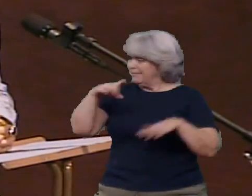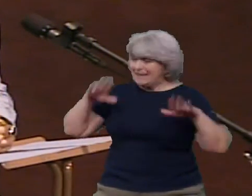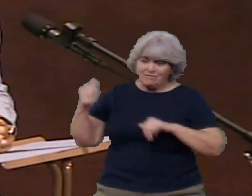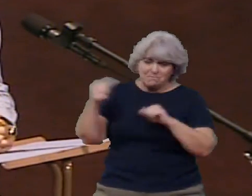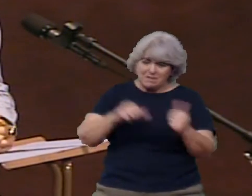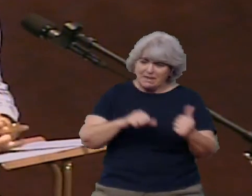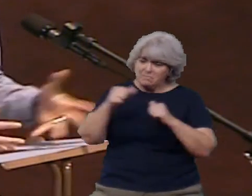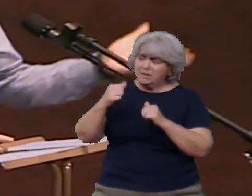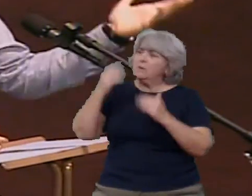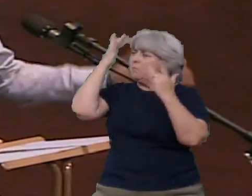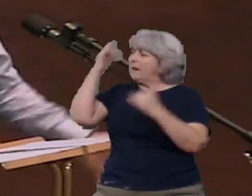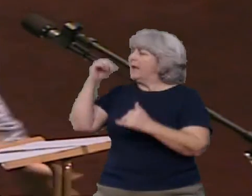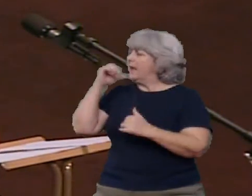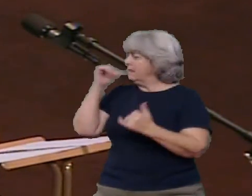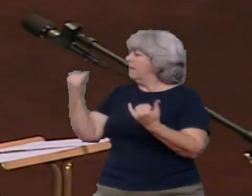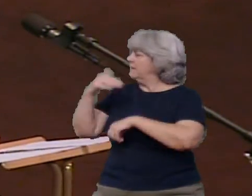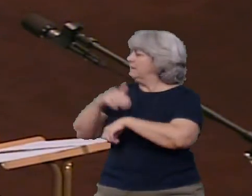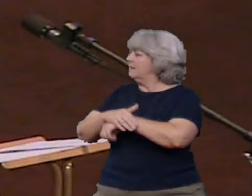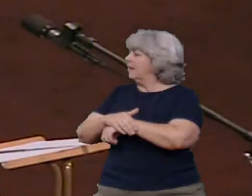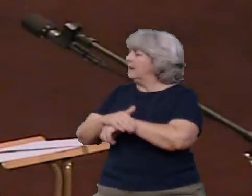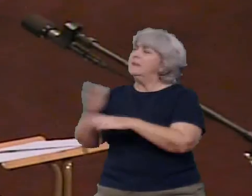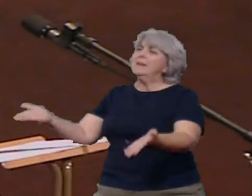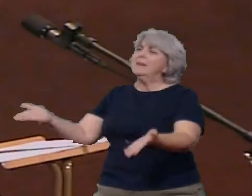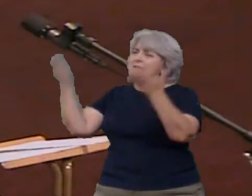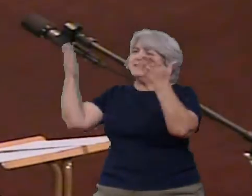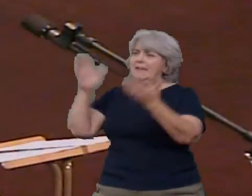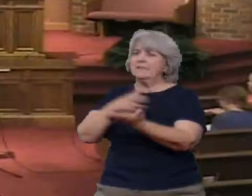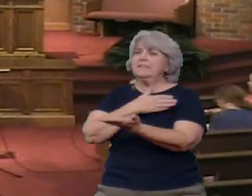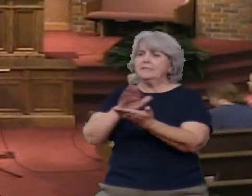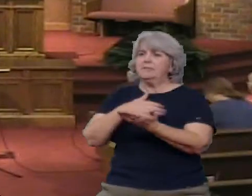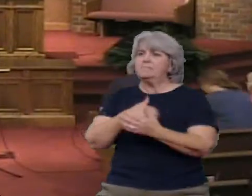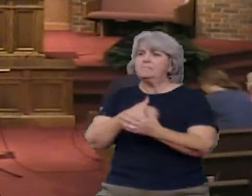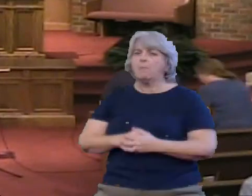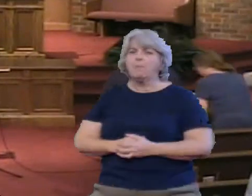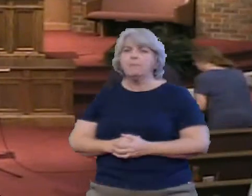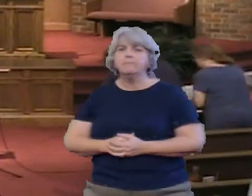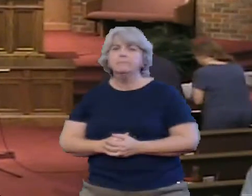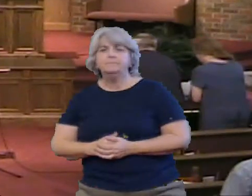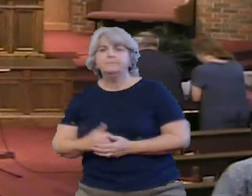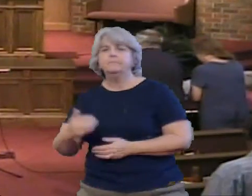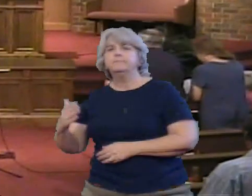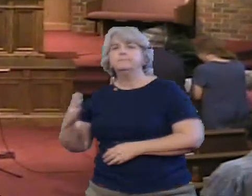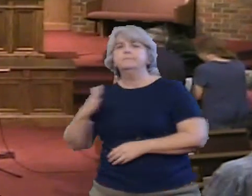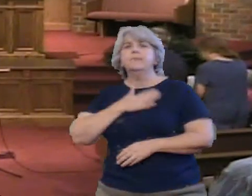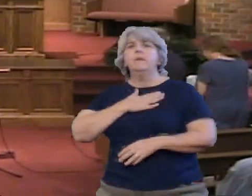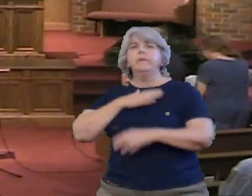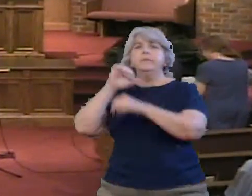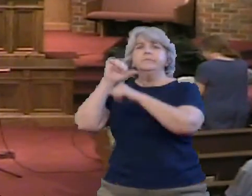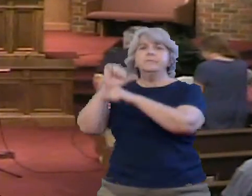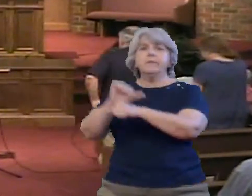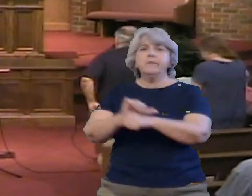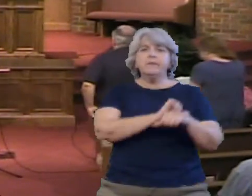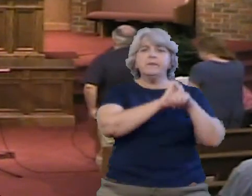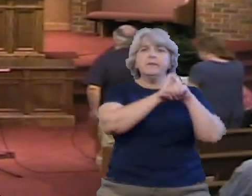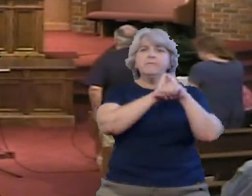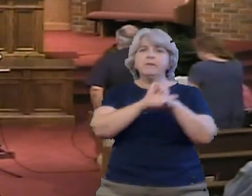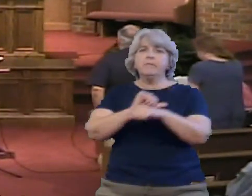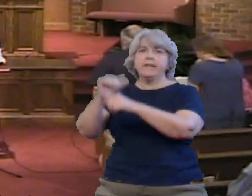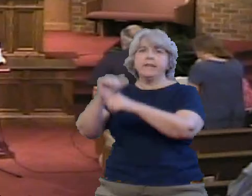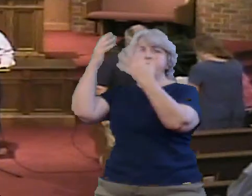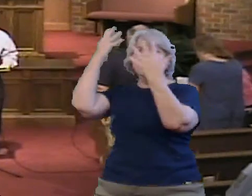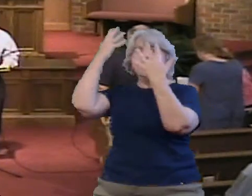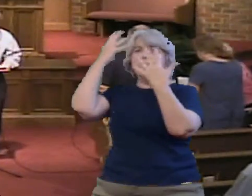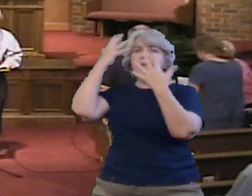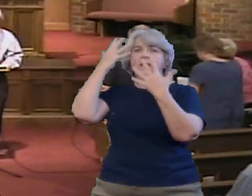not tonight? As we stand and sing, let us know if we can help. Out of my bondage, sorrow